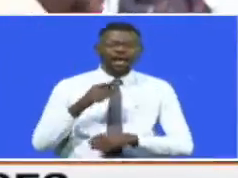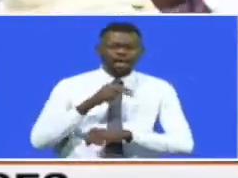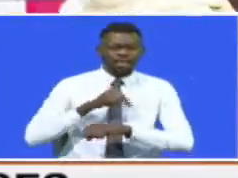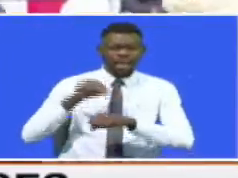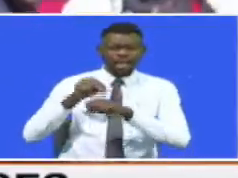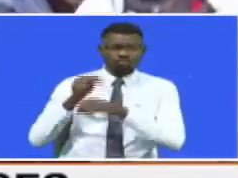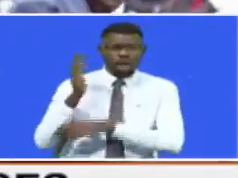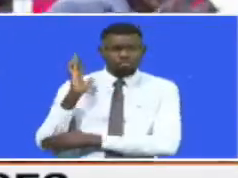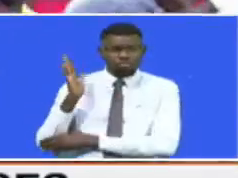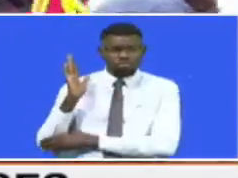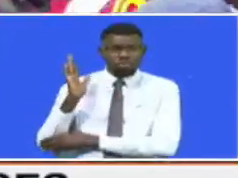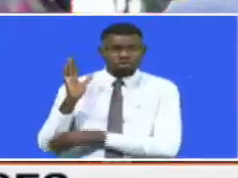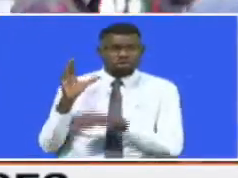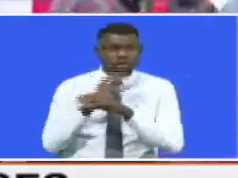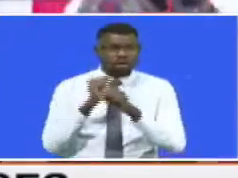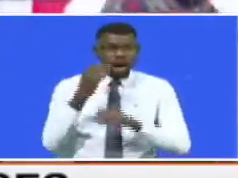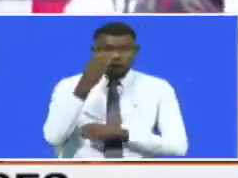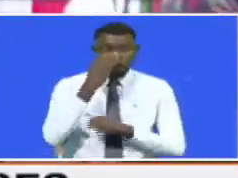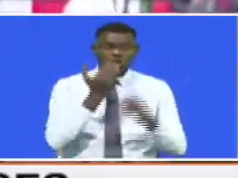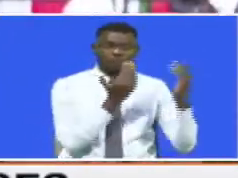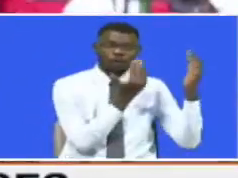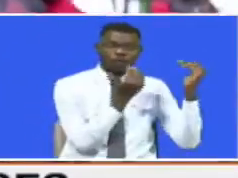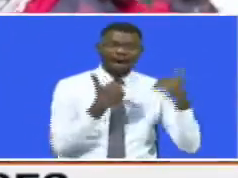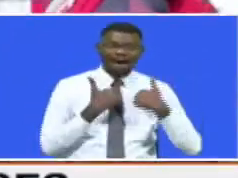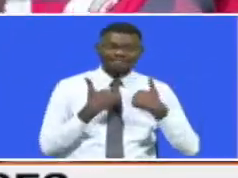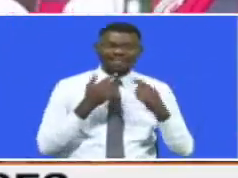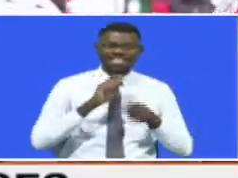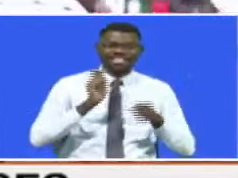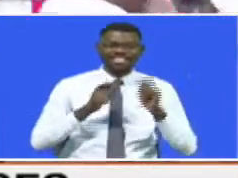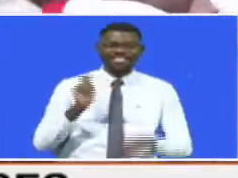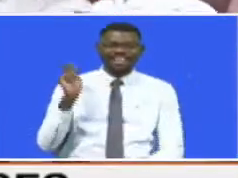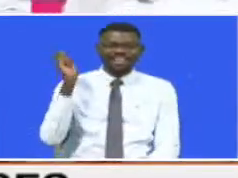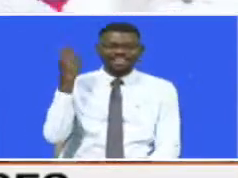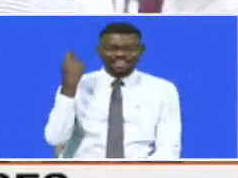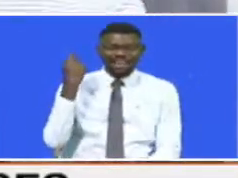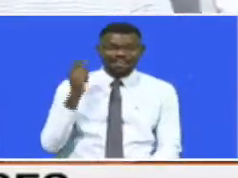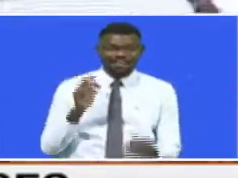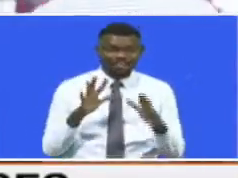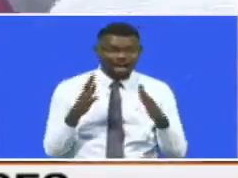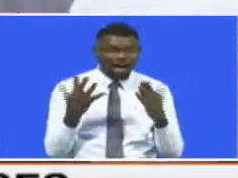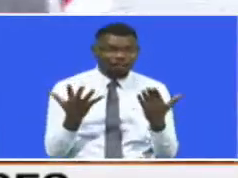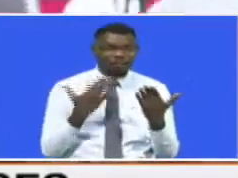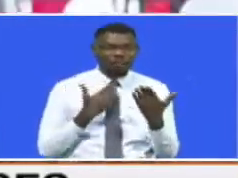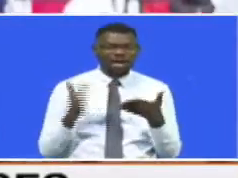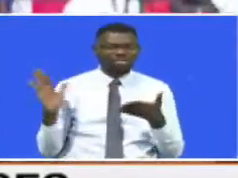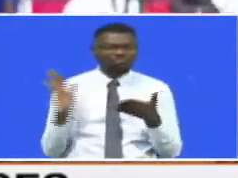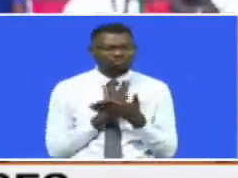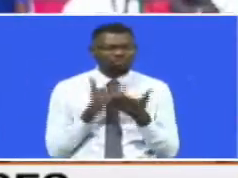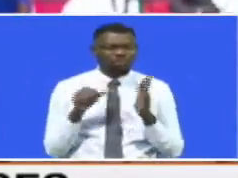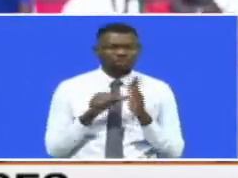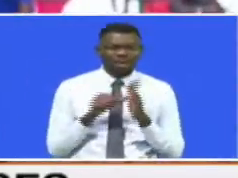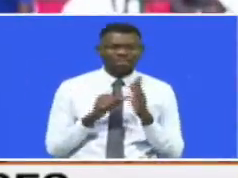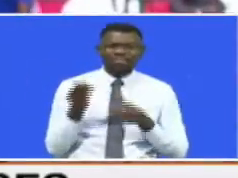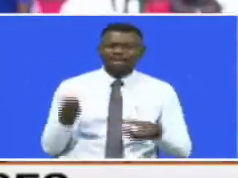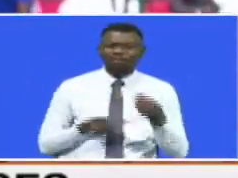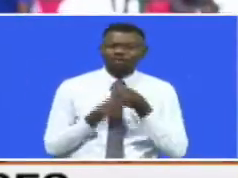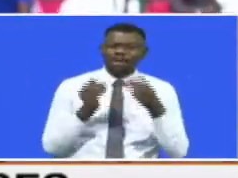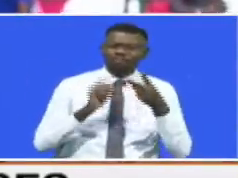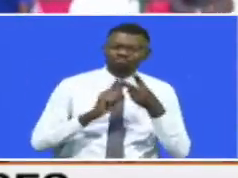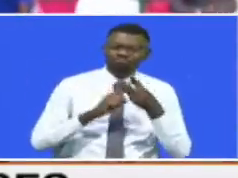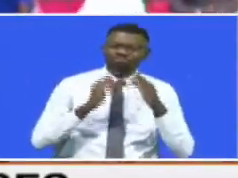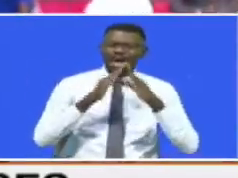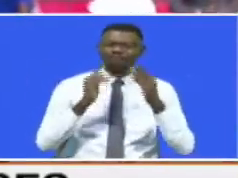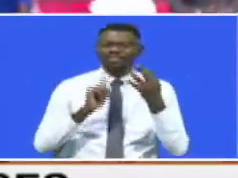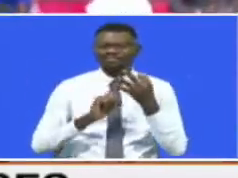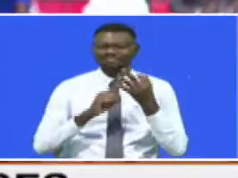President William Ruto is optimistic of changing Kenyans' lives by ensuring he tackles cost of living, housing,